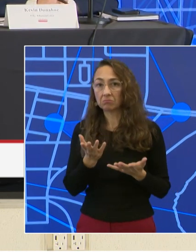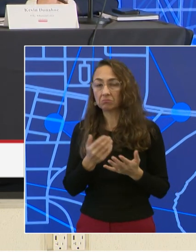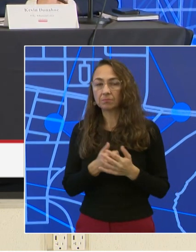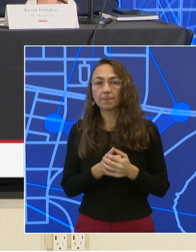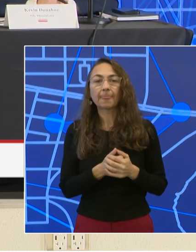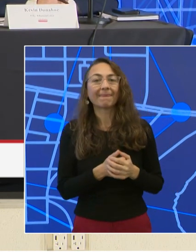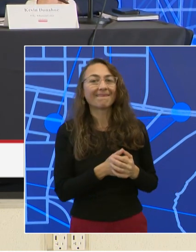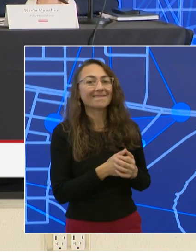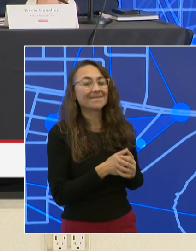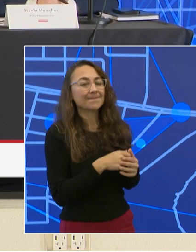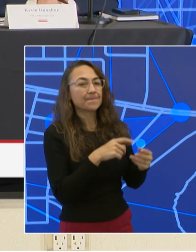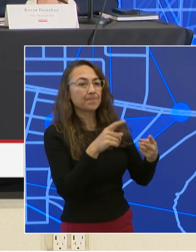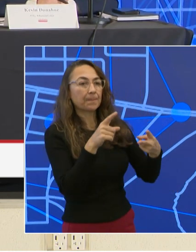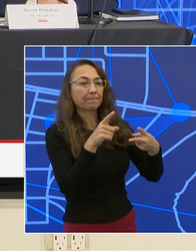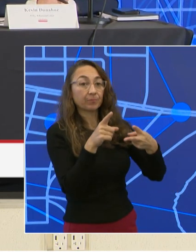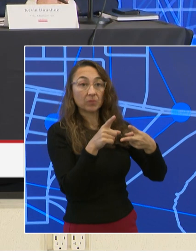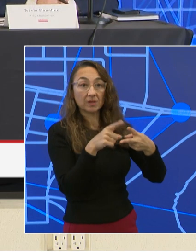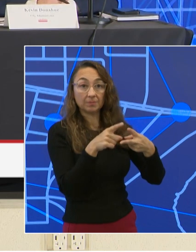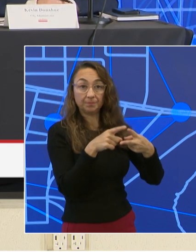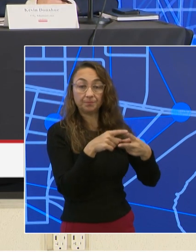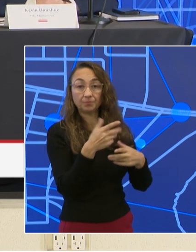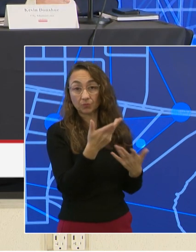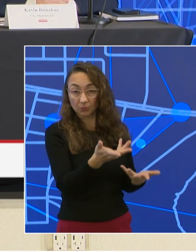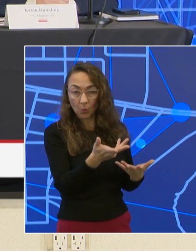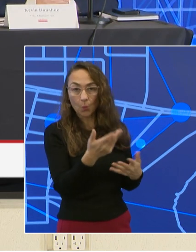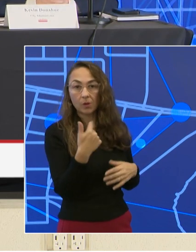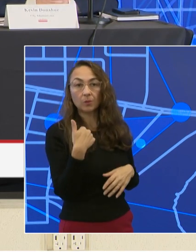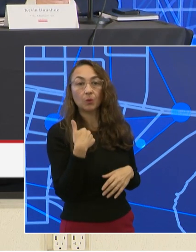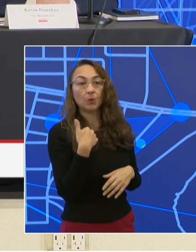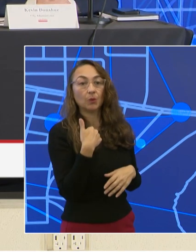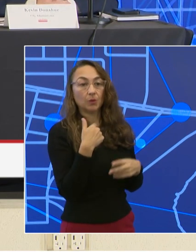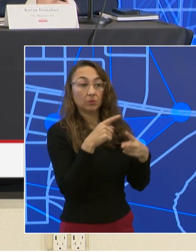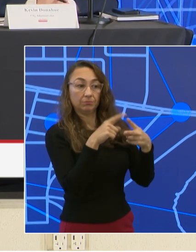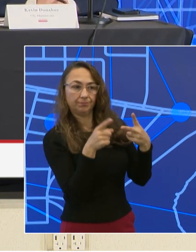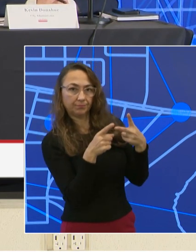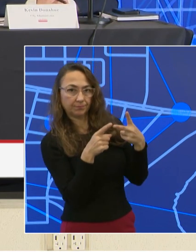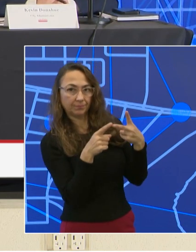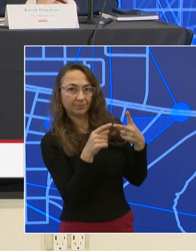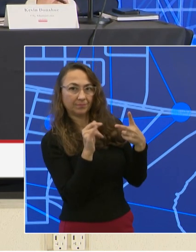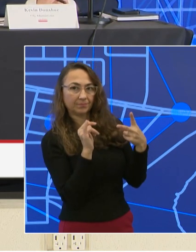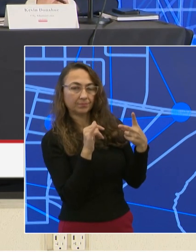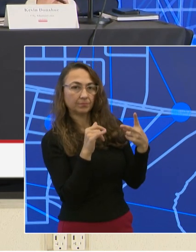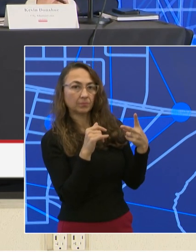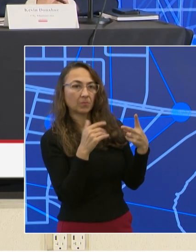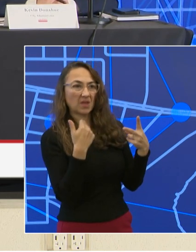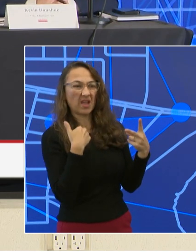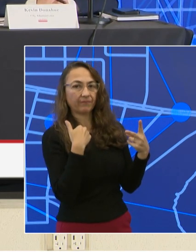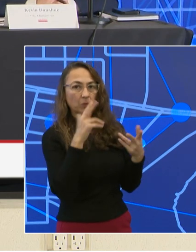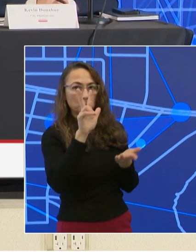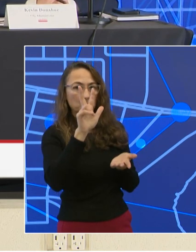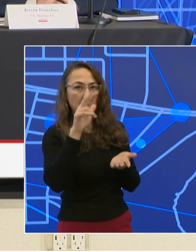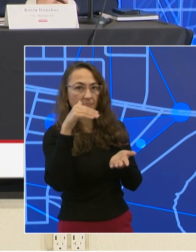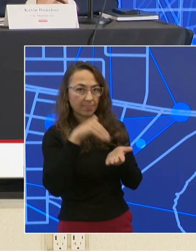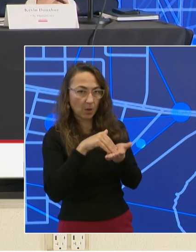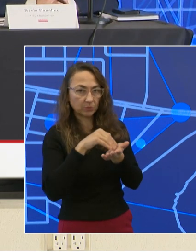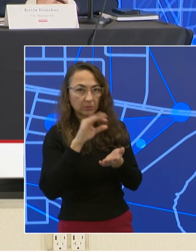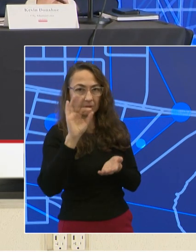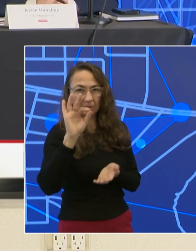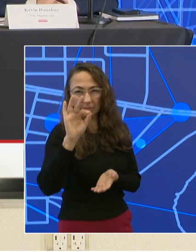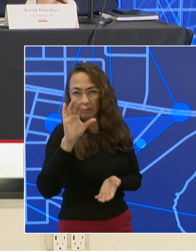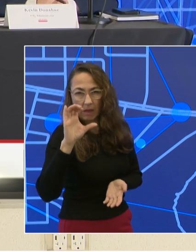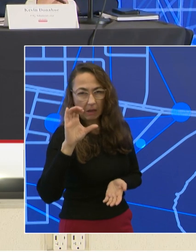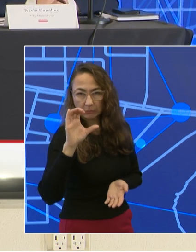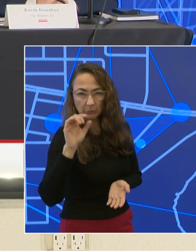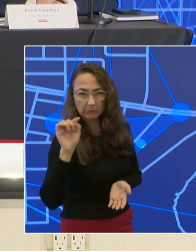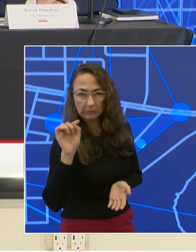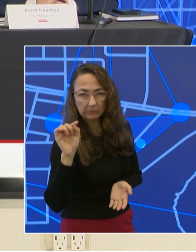Yes, ma'am. So we are like 3,900 and change with the law enforcement personnel. And as of last week, I've